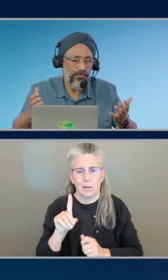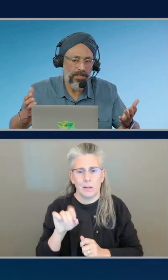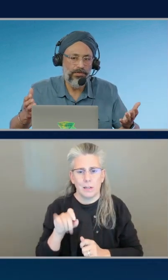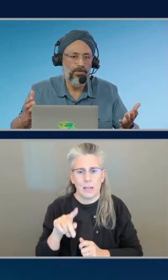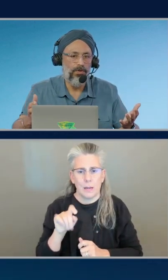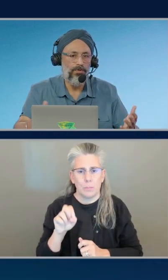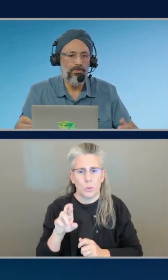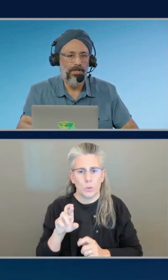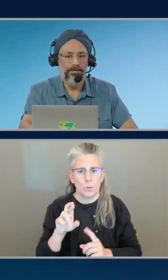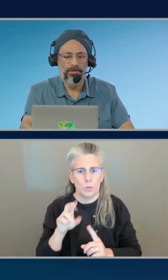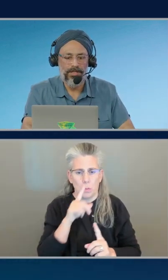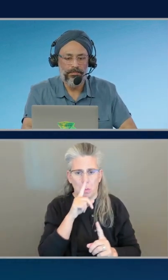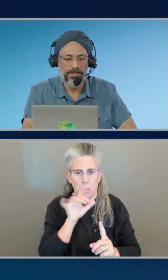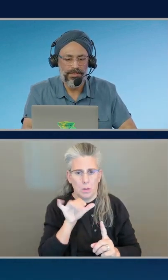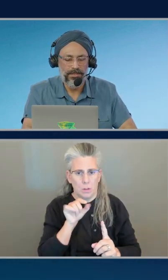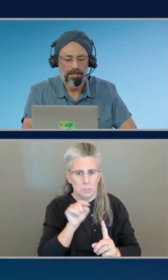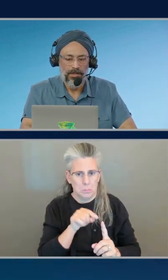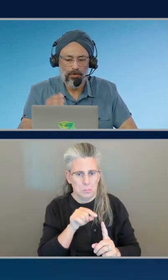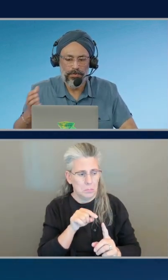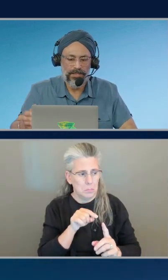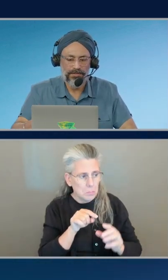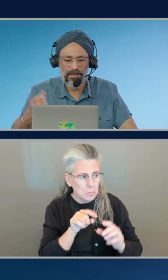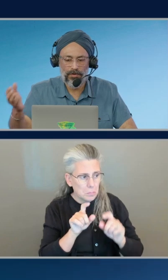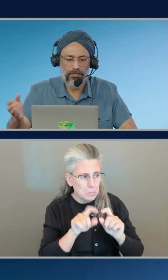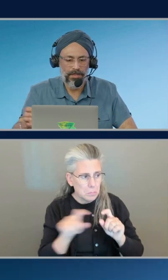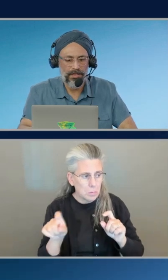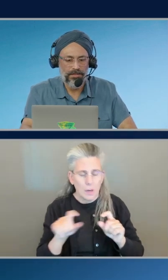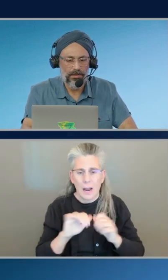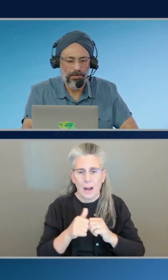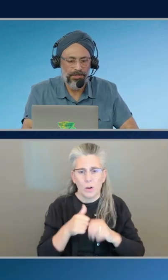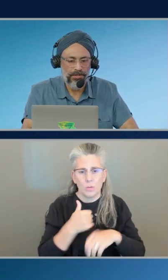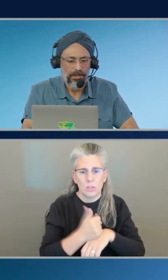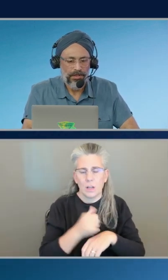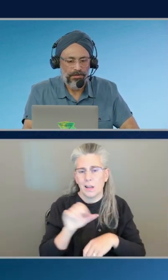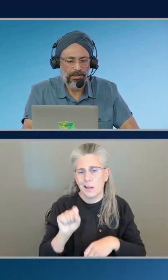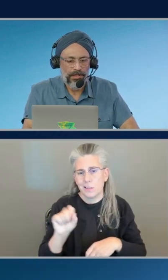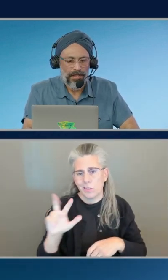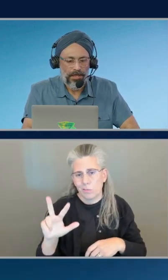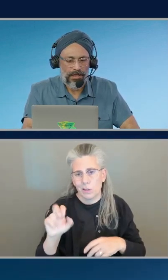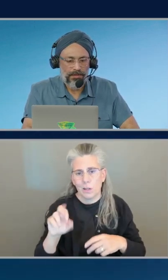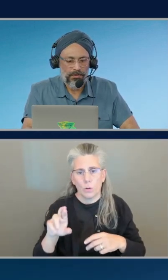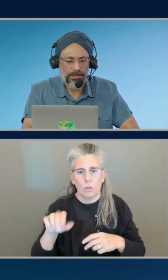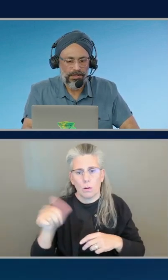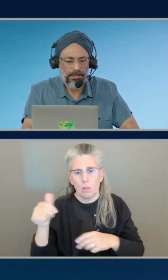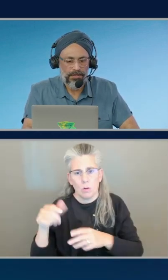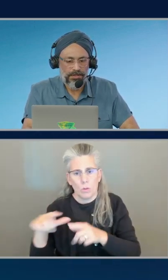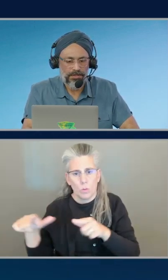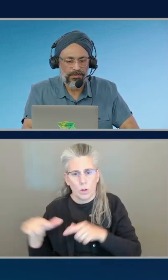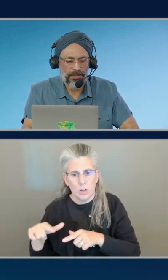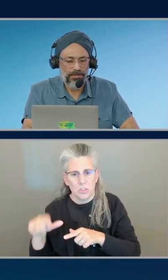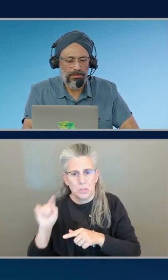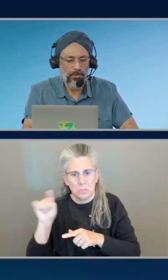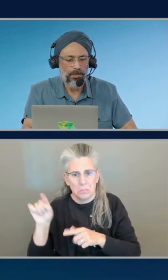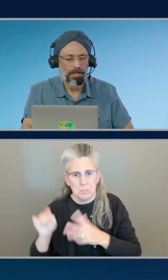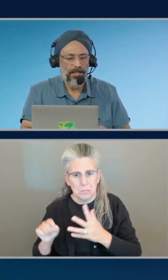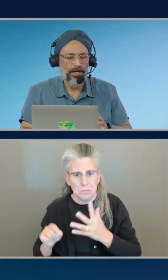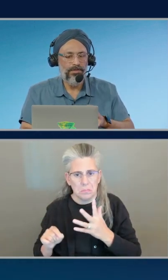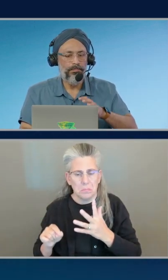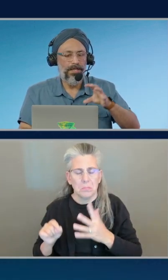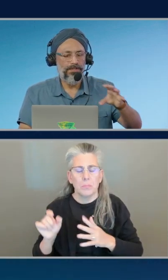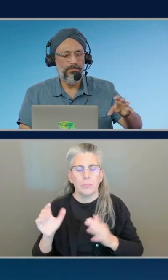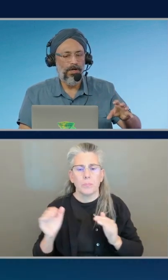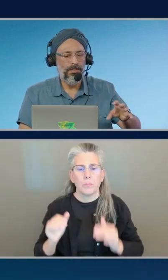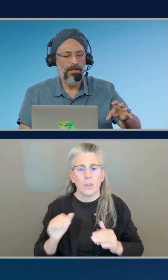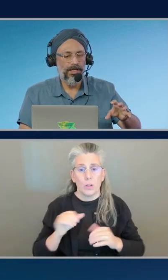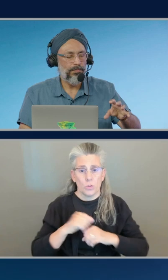base, wherever you want to have your adapter set. Could be S3, could be any other location, right? And so this is the structure. You can have